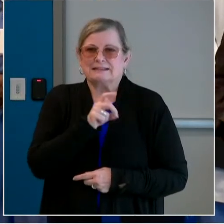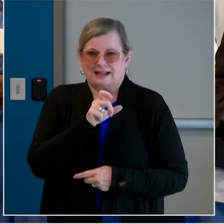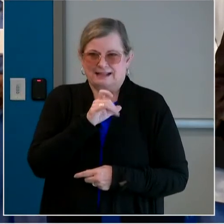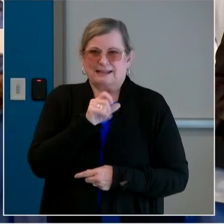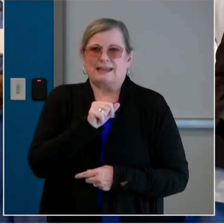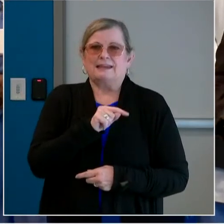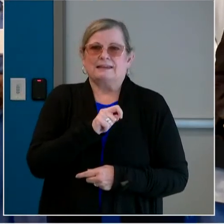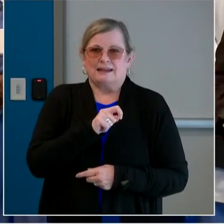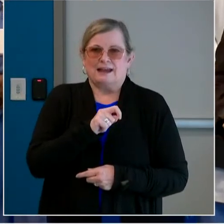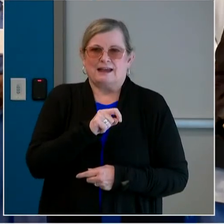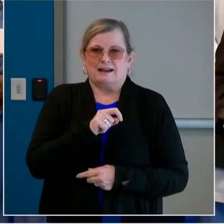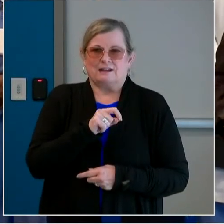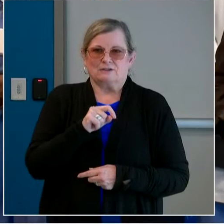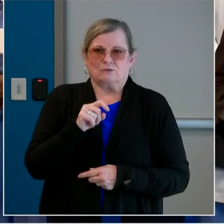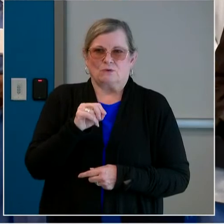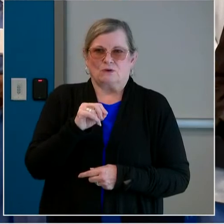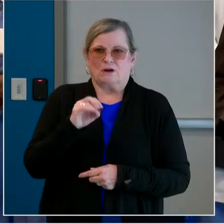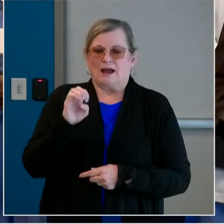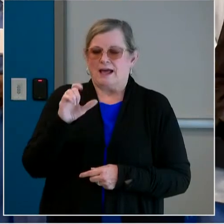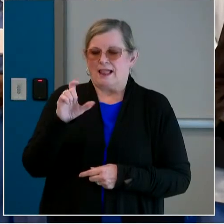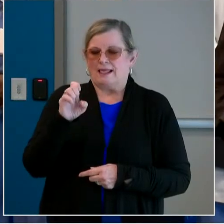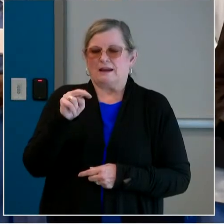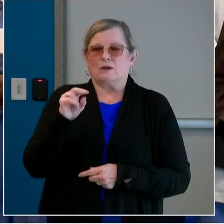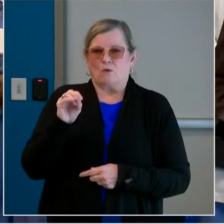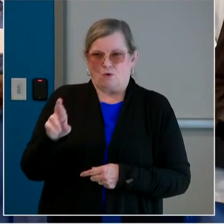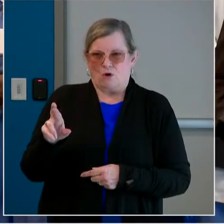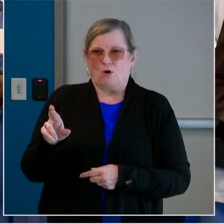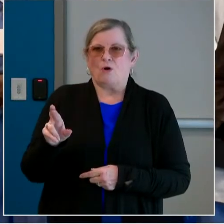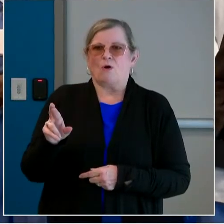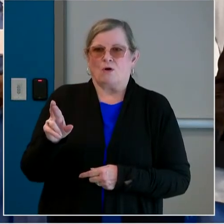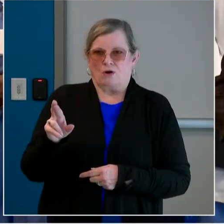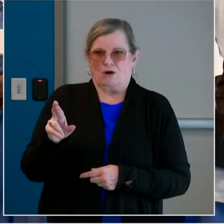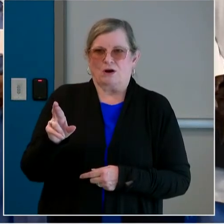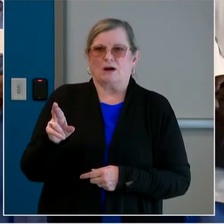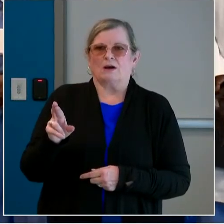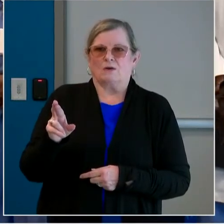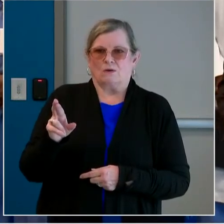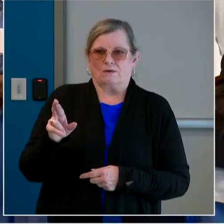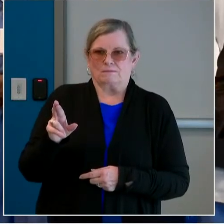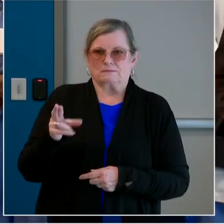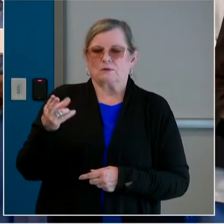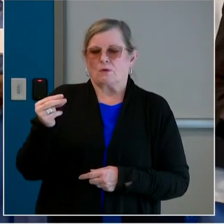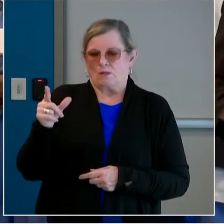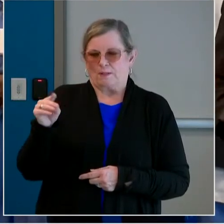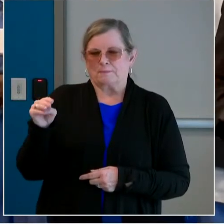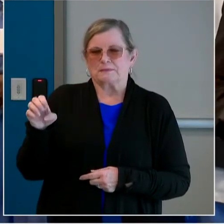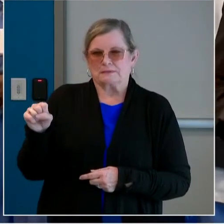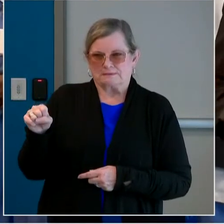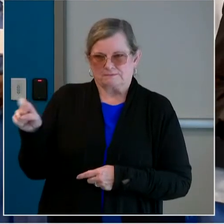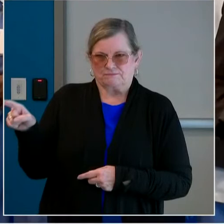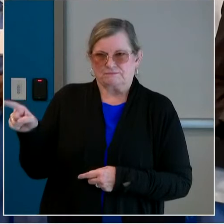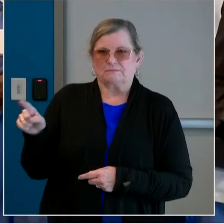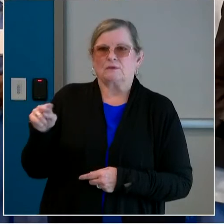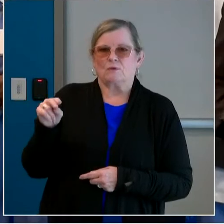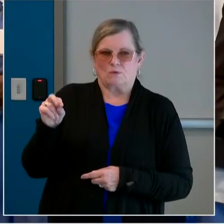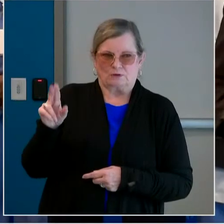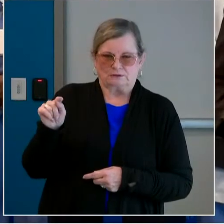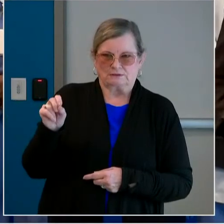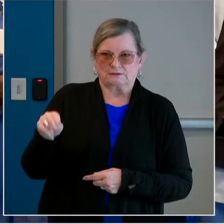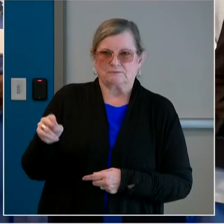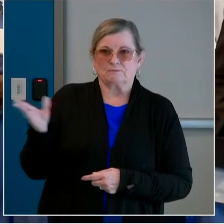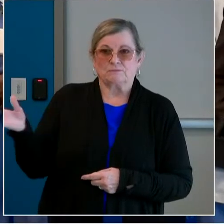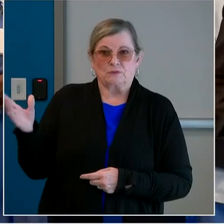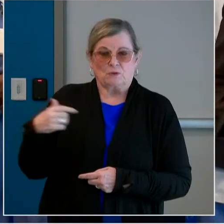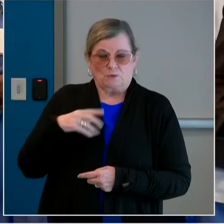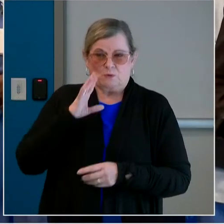what we need to do in this moment. We need to stand united, and we need to fight back. And that is what we're going to do. We're going to fight for our